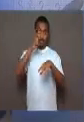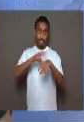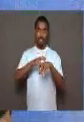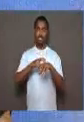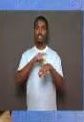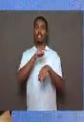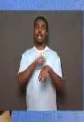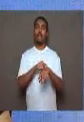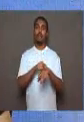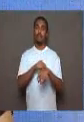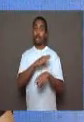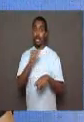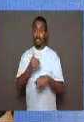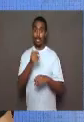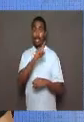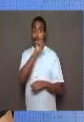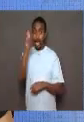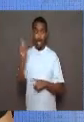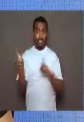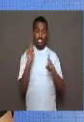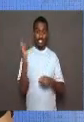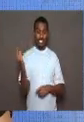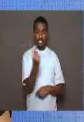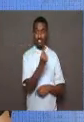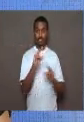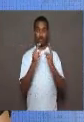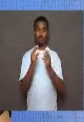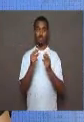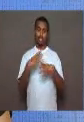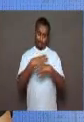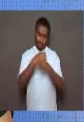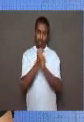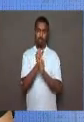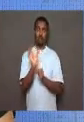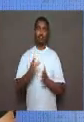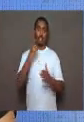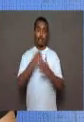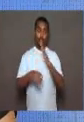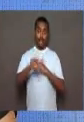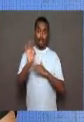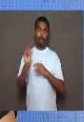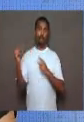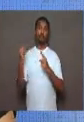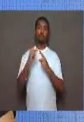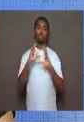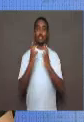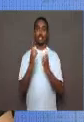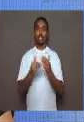time. Then ask each group to present a summary of their findings to the